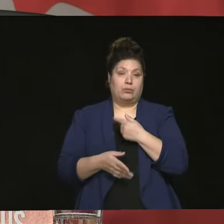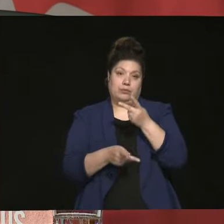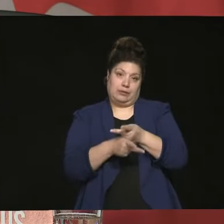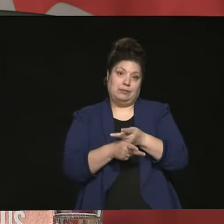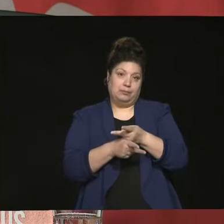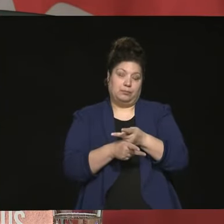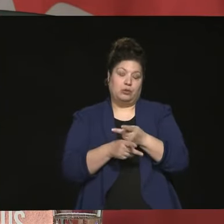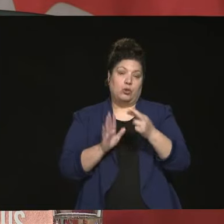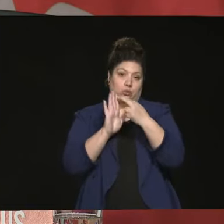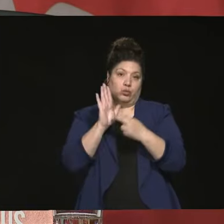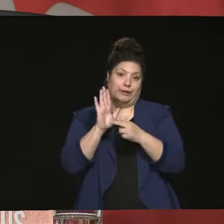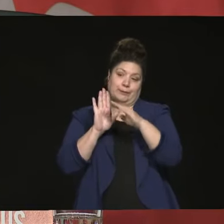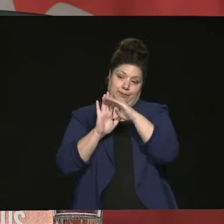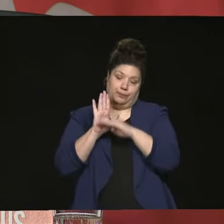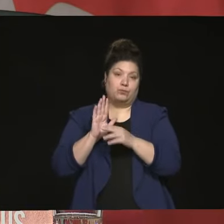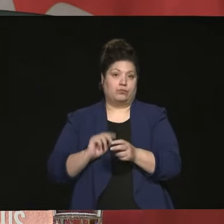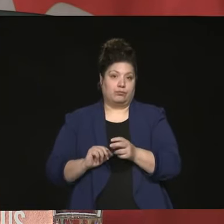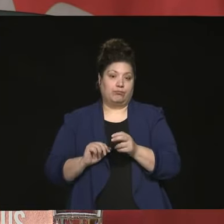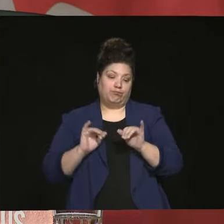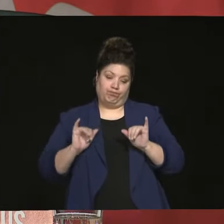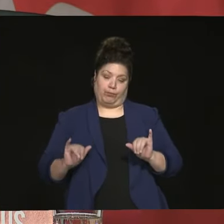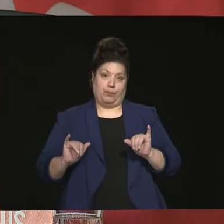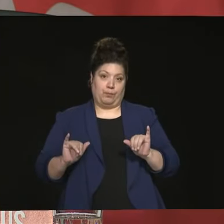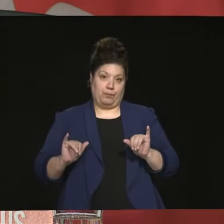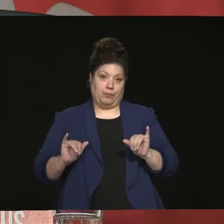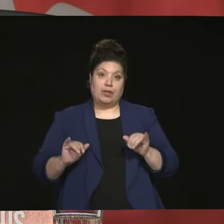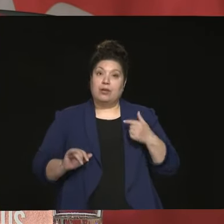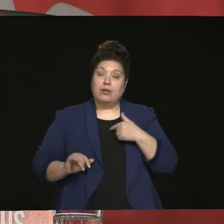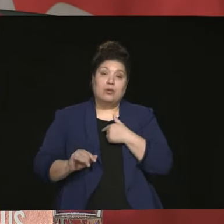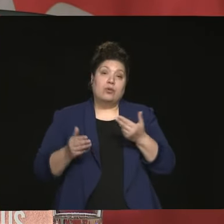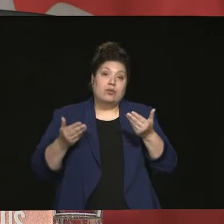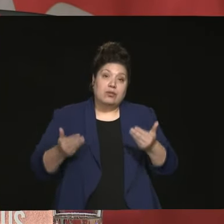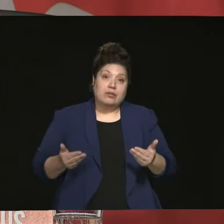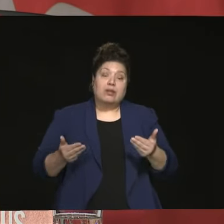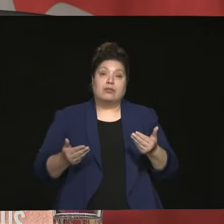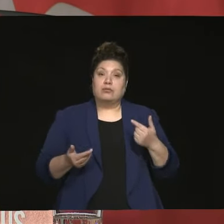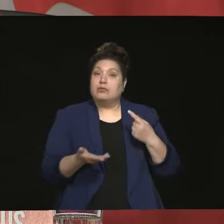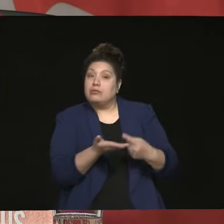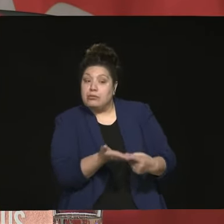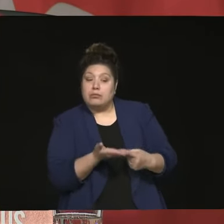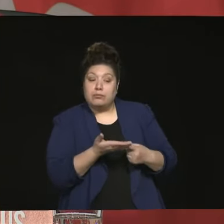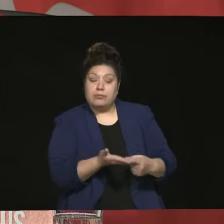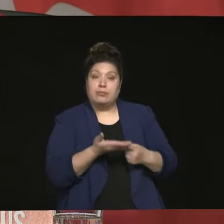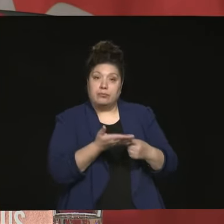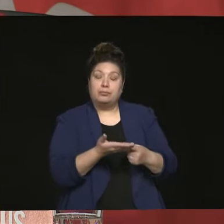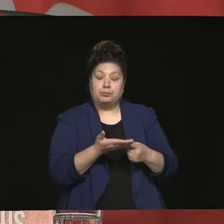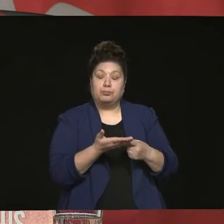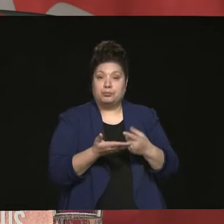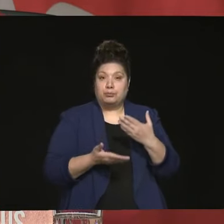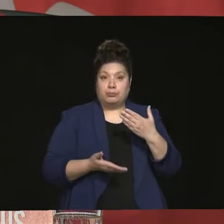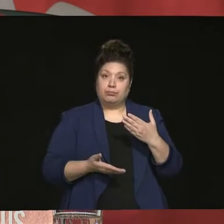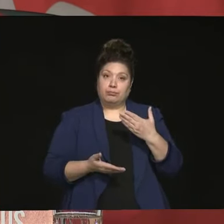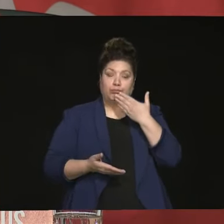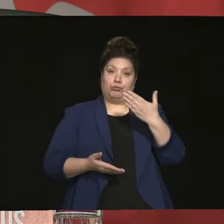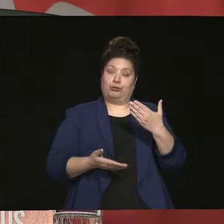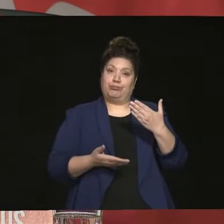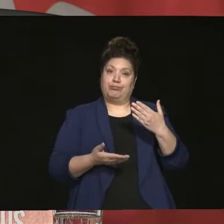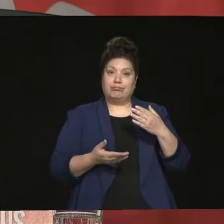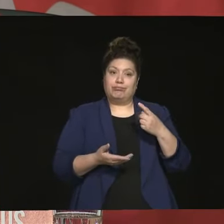are currently having very constructive and productive conversations with our American neighbors about precisely